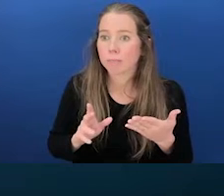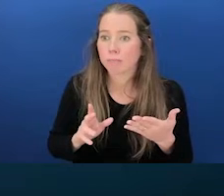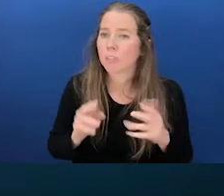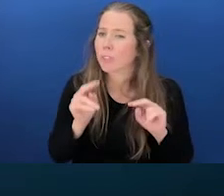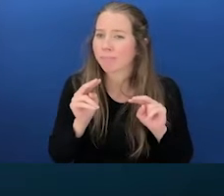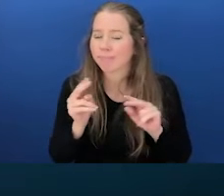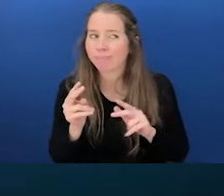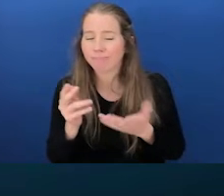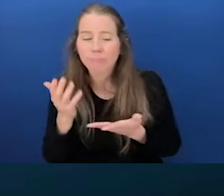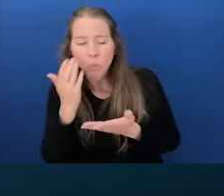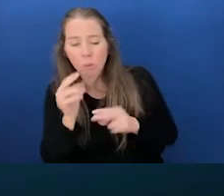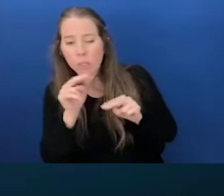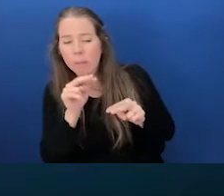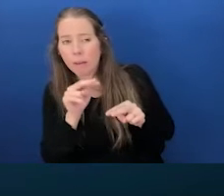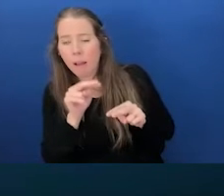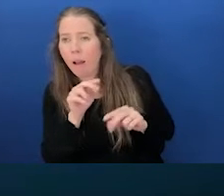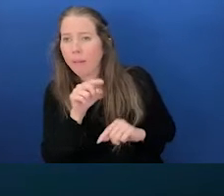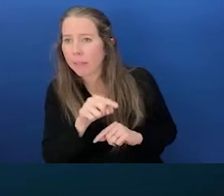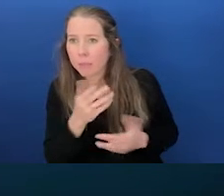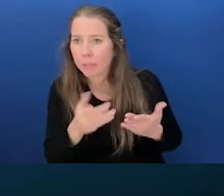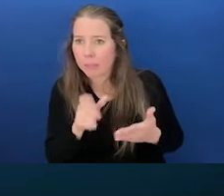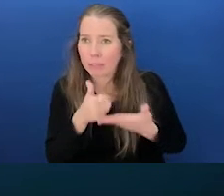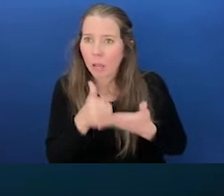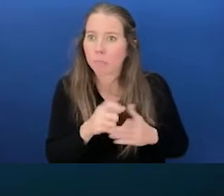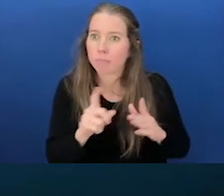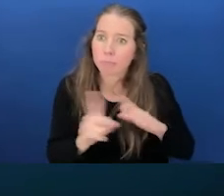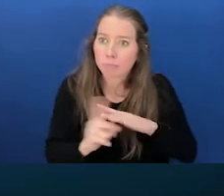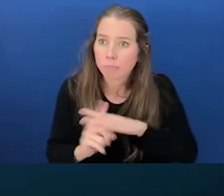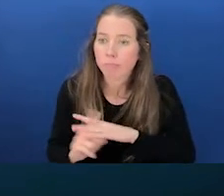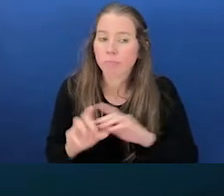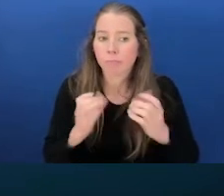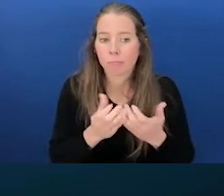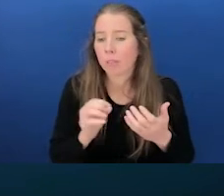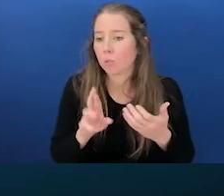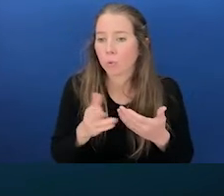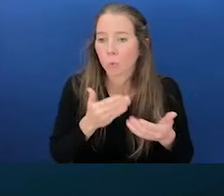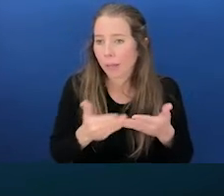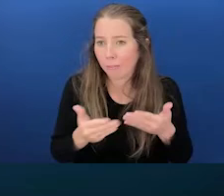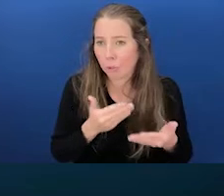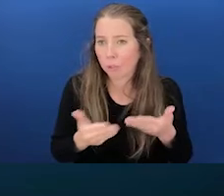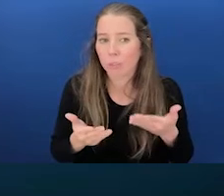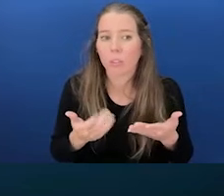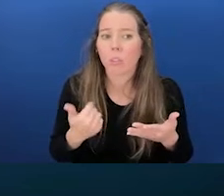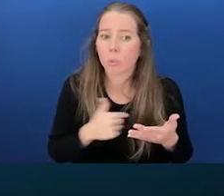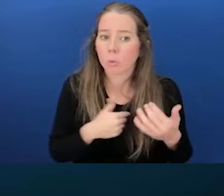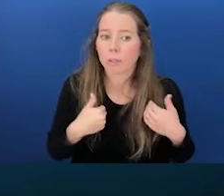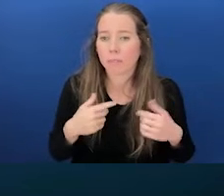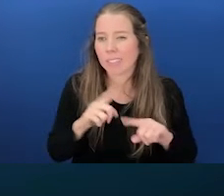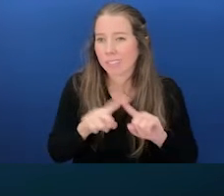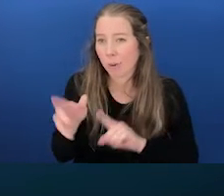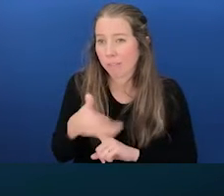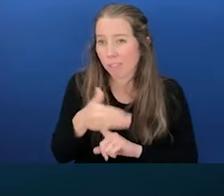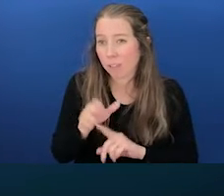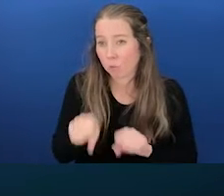what exactly that they need, maybe attending classes or submitting assignments or whatever it might be. So we have the different flags that